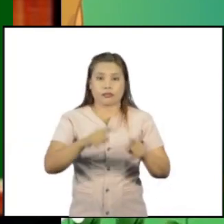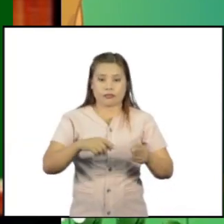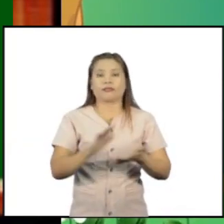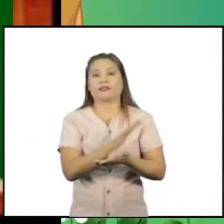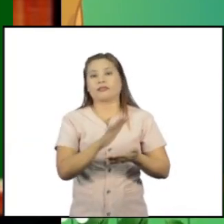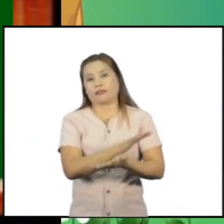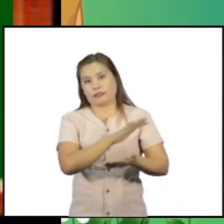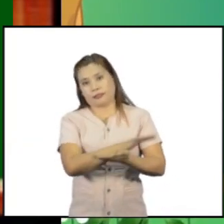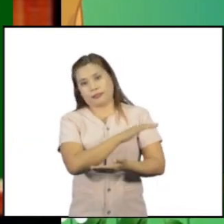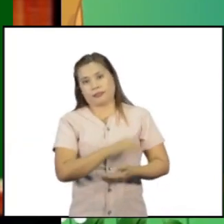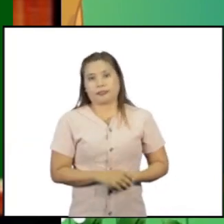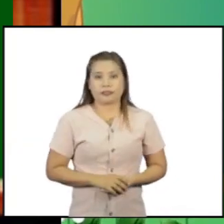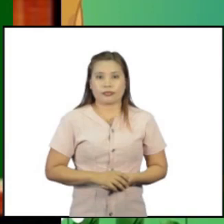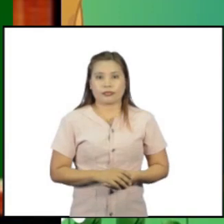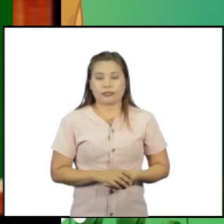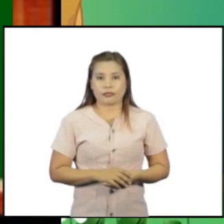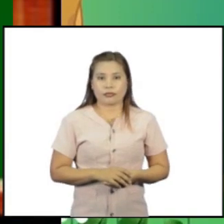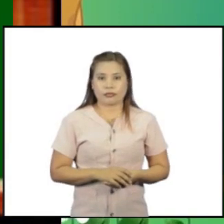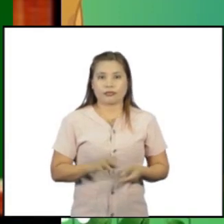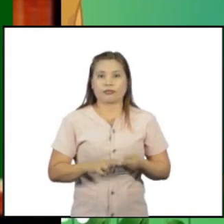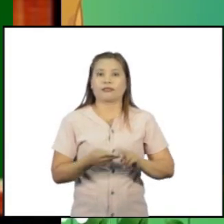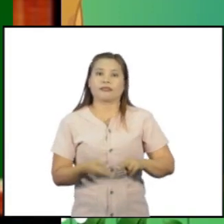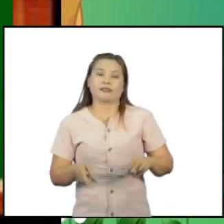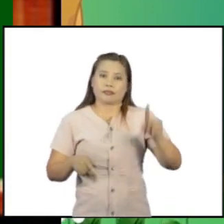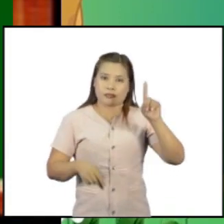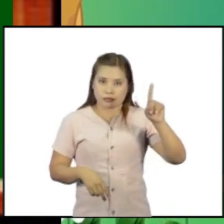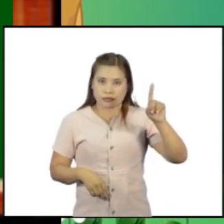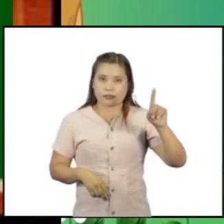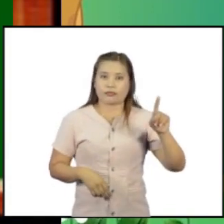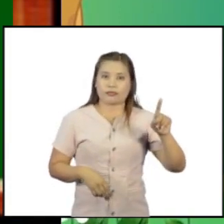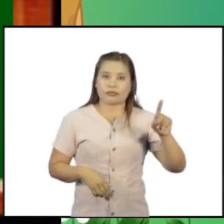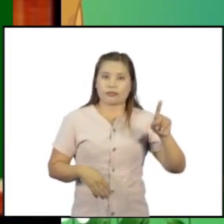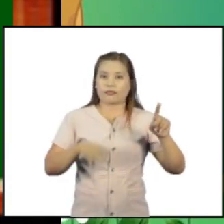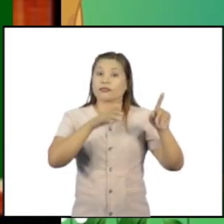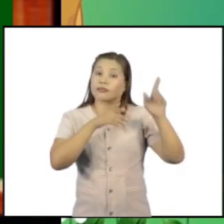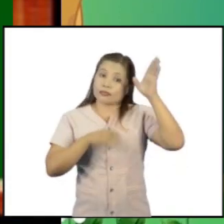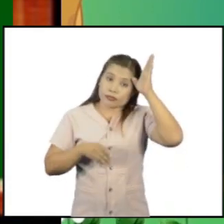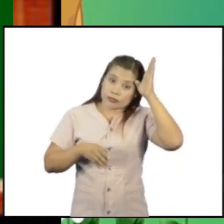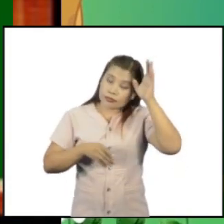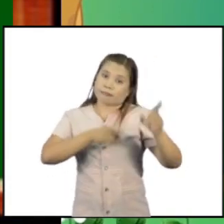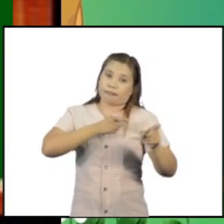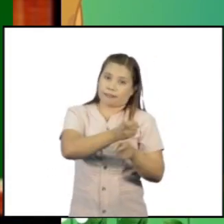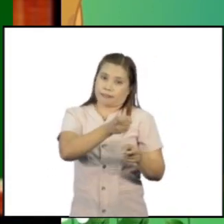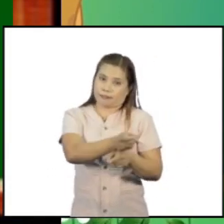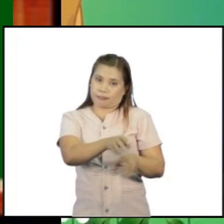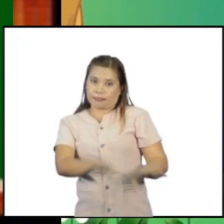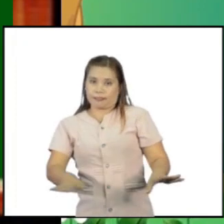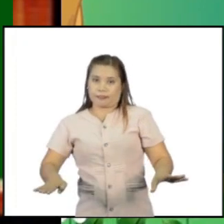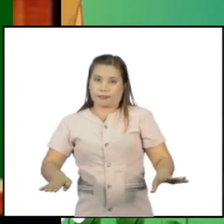separate sheet of paper. Number 1. Benny is a bully kid.